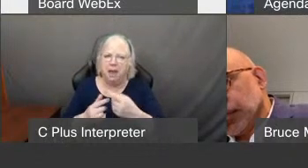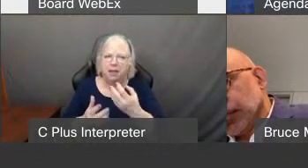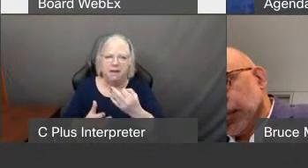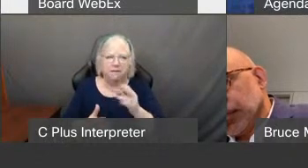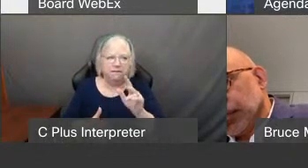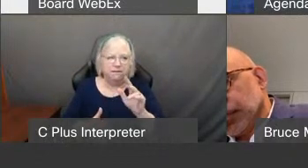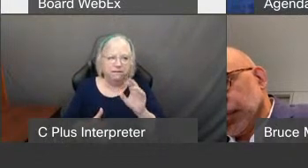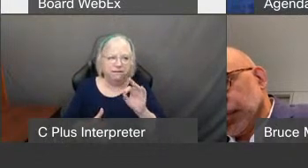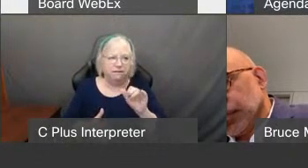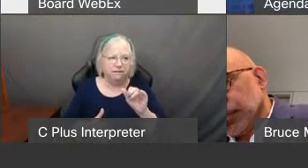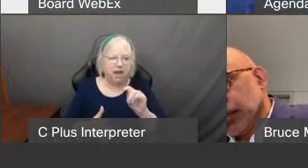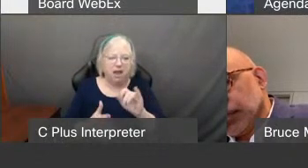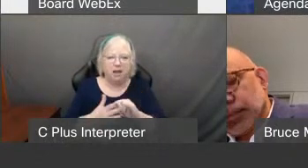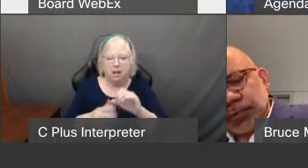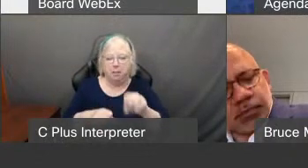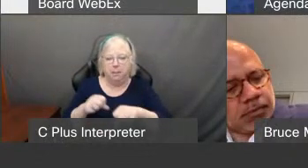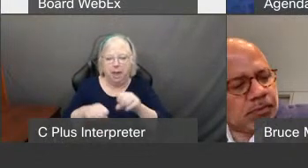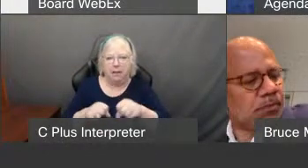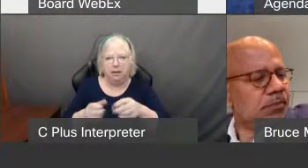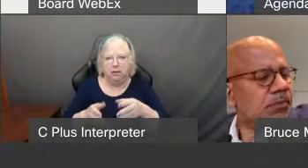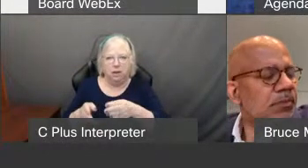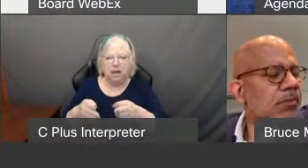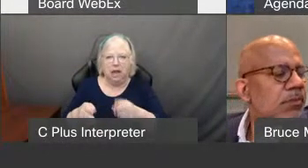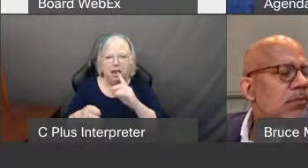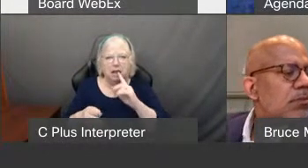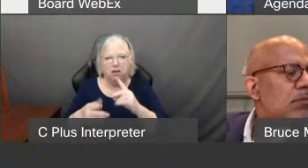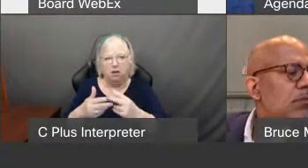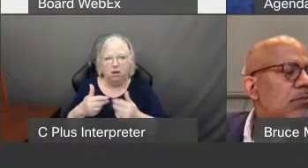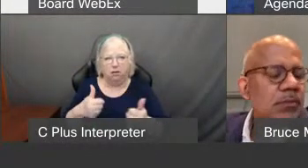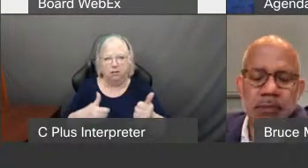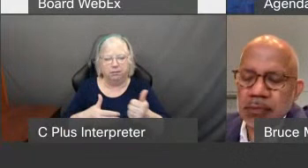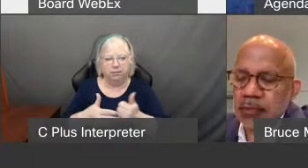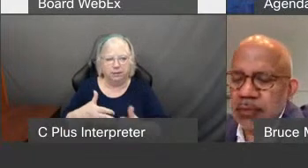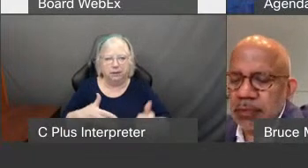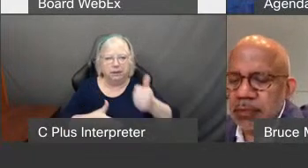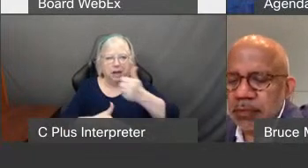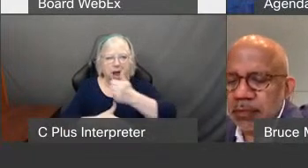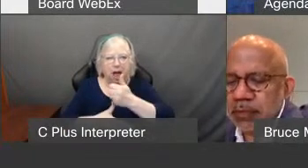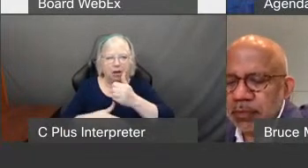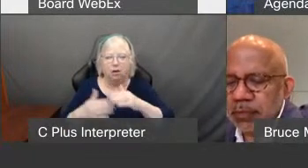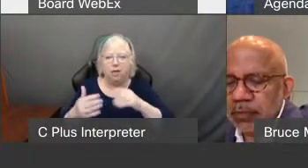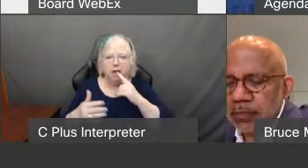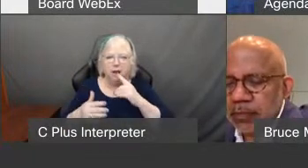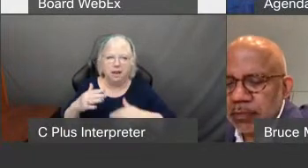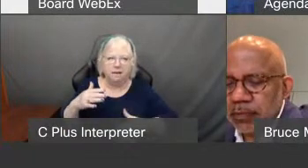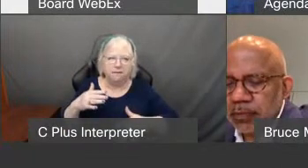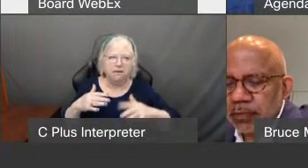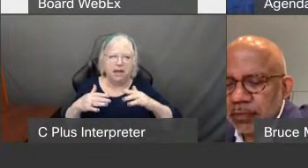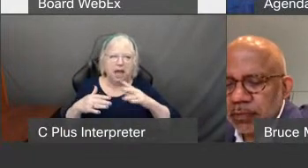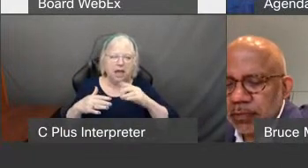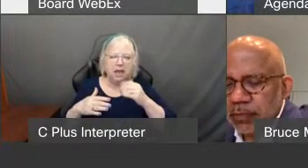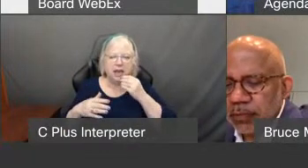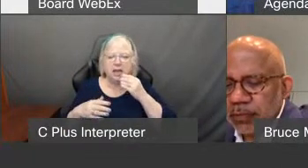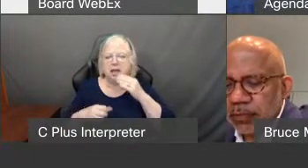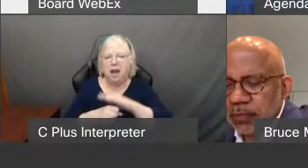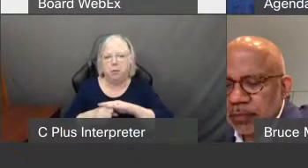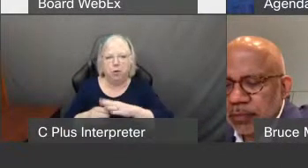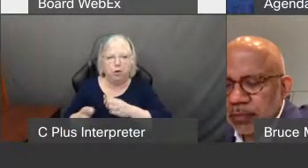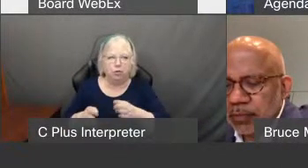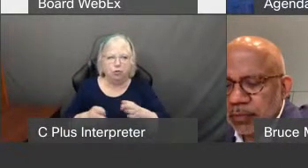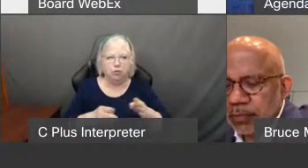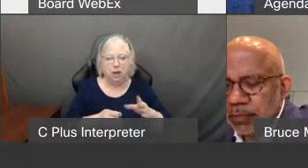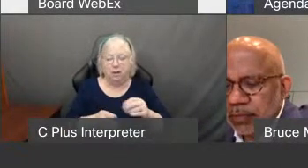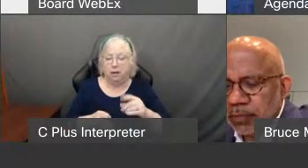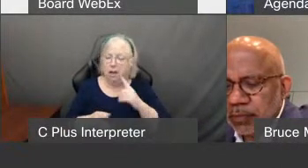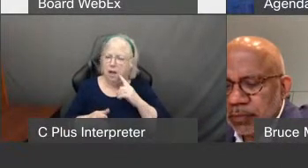that bicycle lanes and so forth are weighted higher than flooding and neighborhood streets. And I've shared this